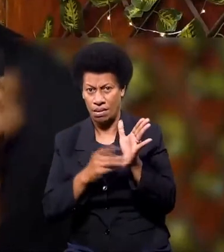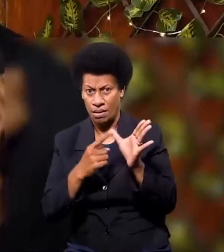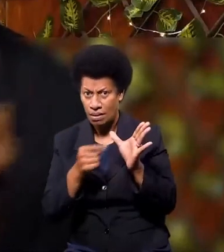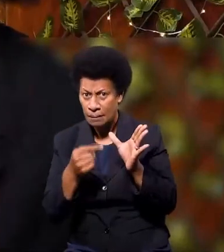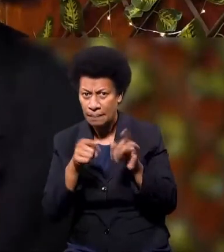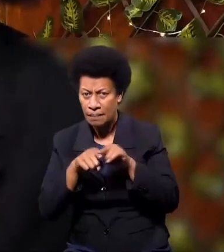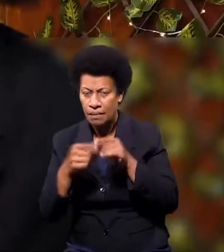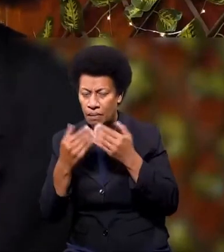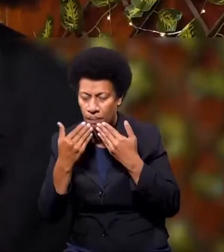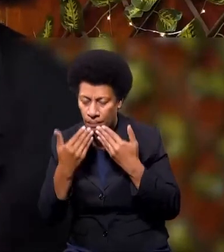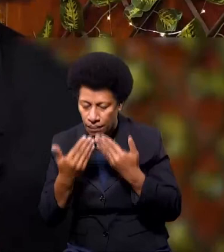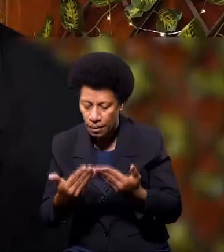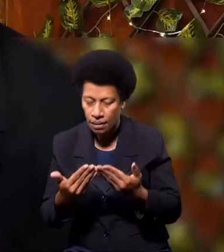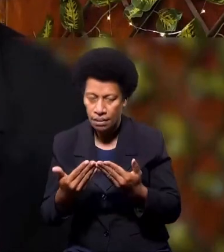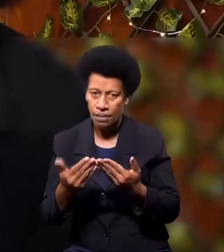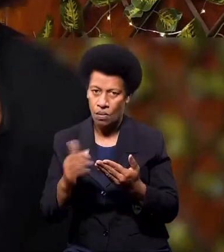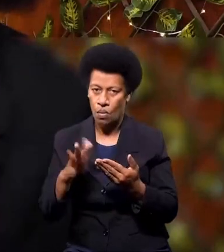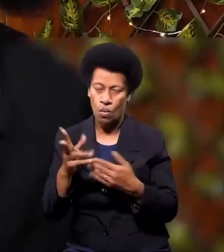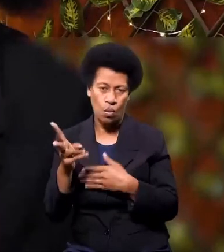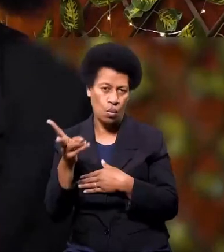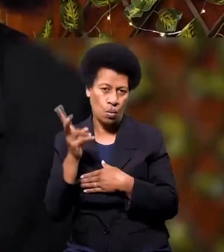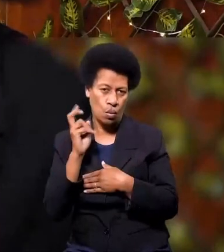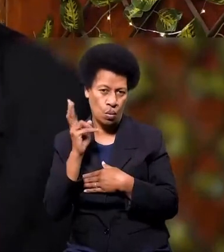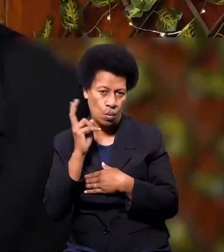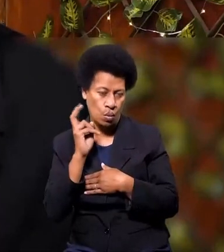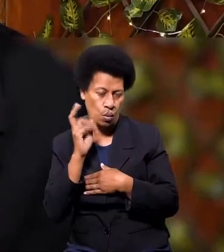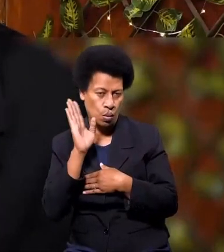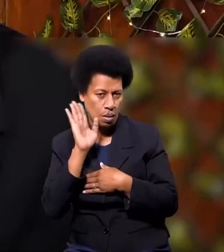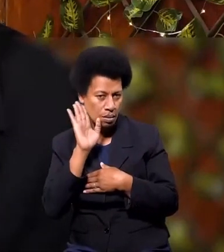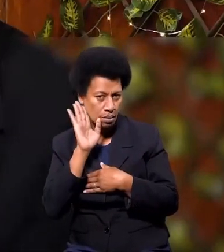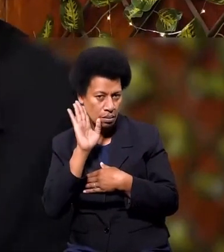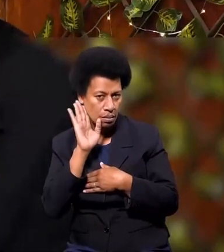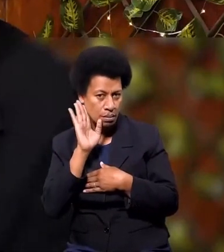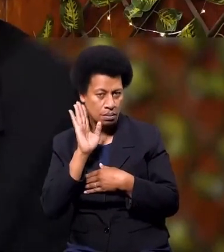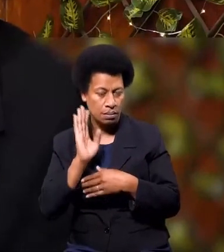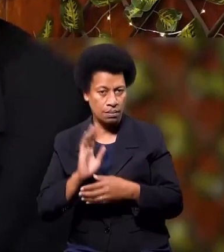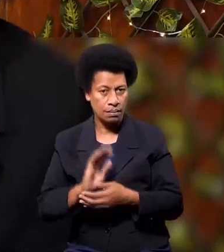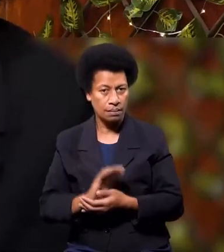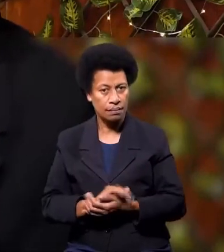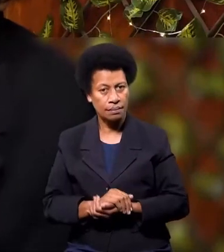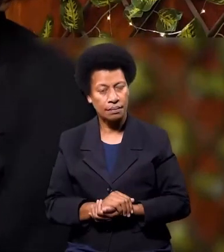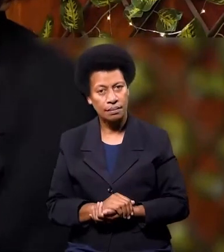to obey or to listen. Now,